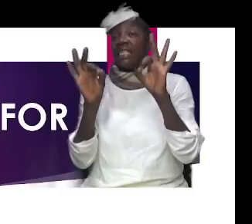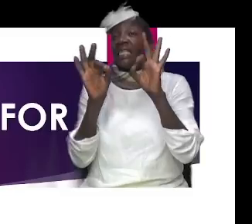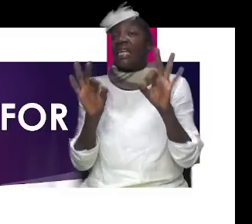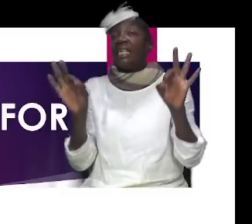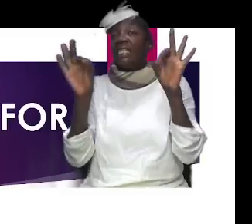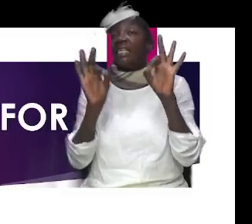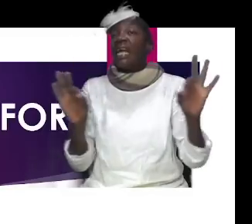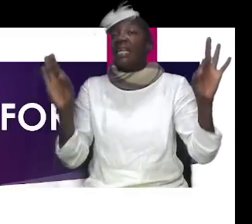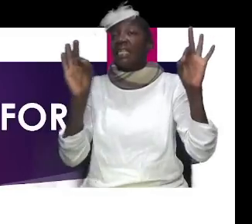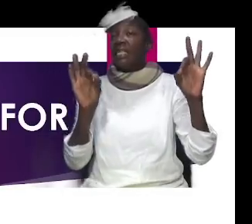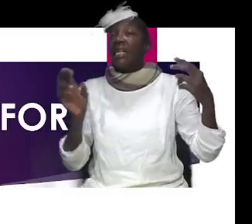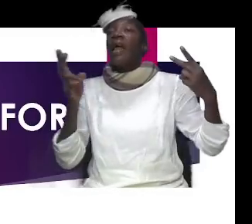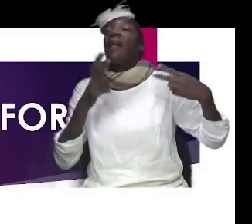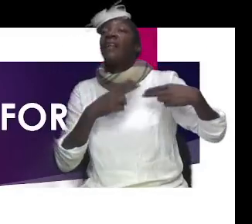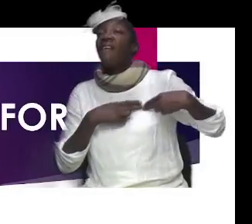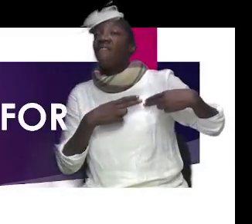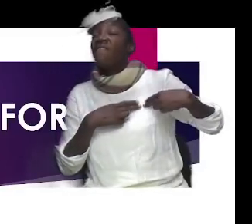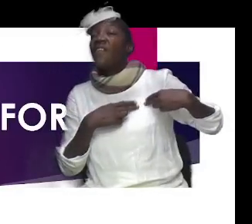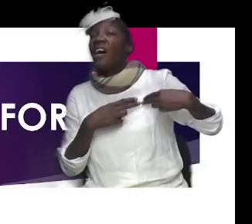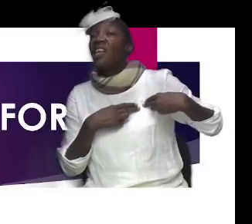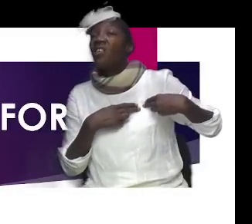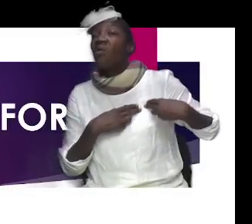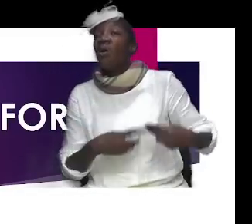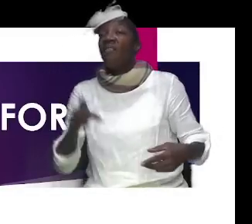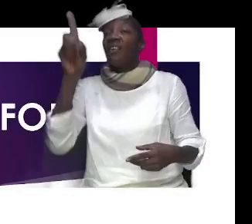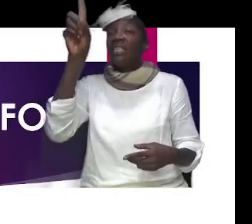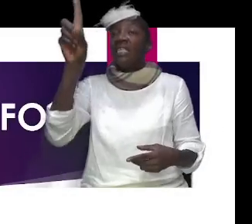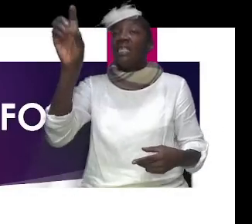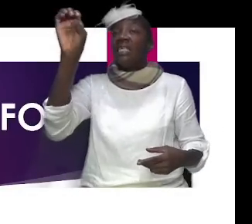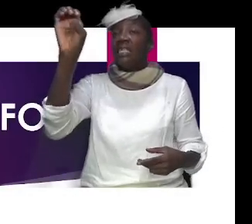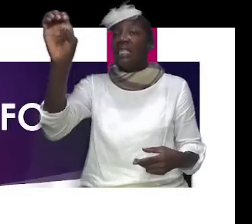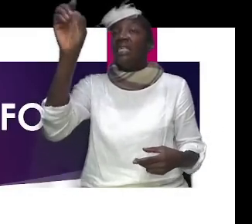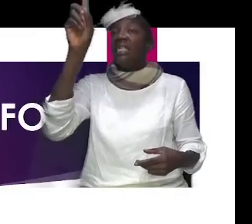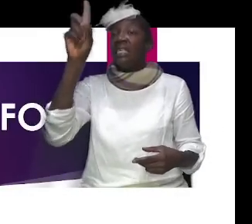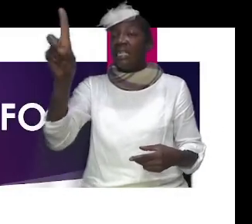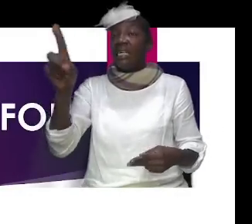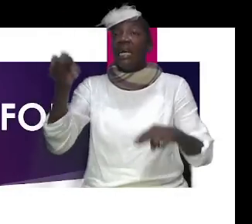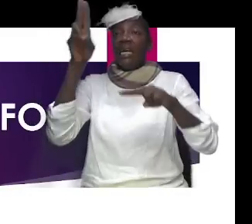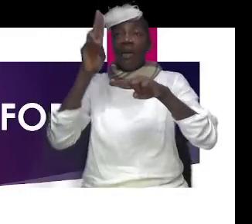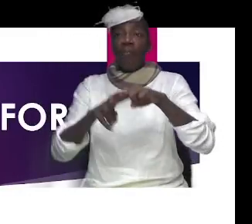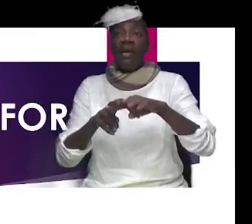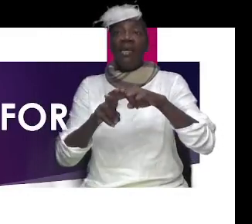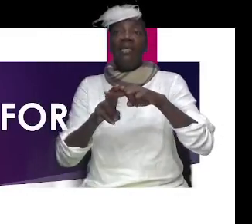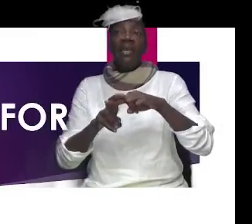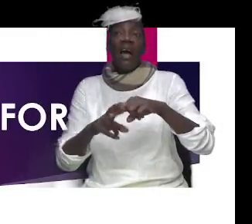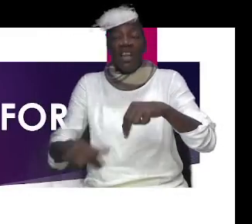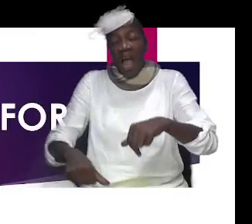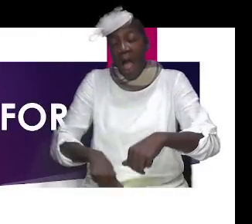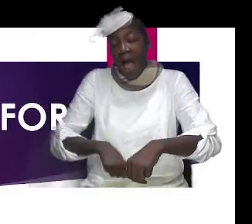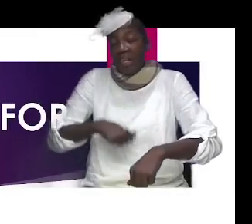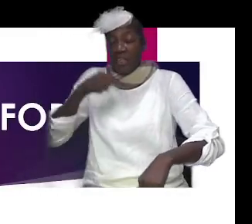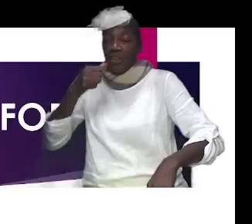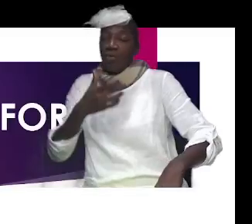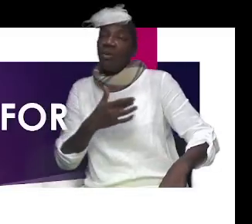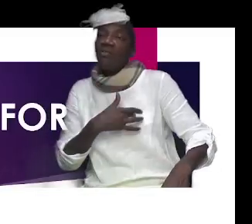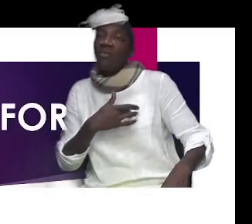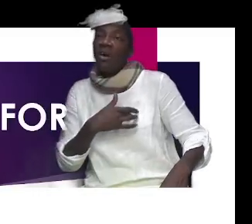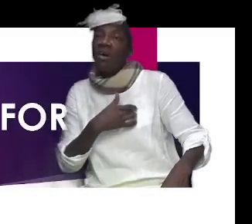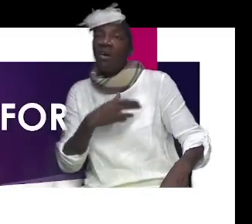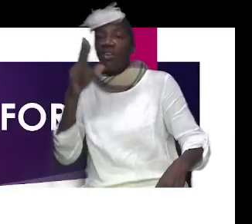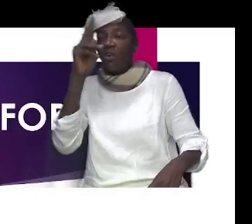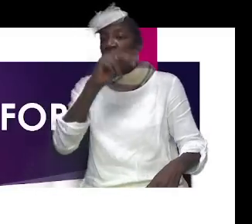deed depends upon the attitude of the heart, and we need to cultivate, as children of